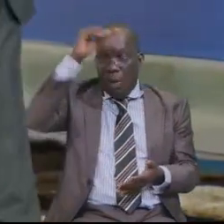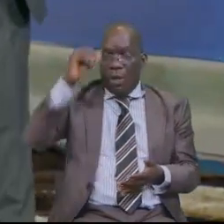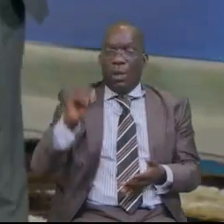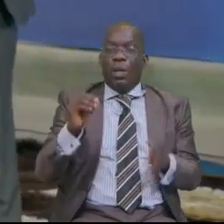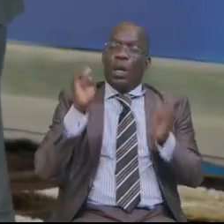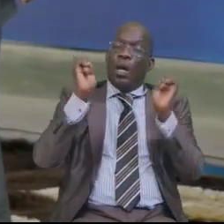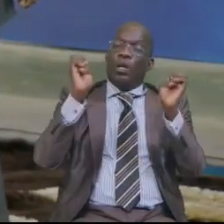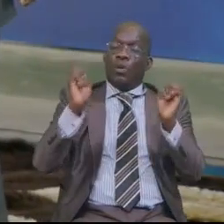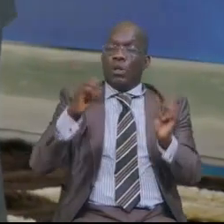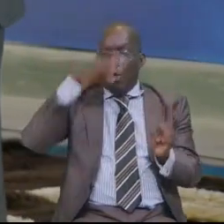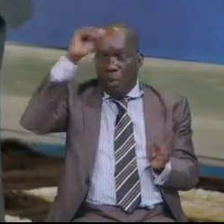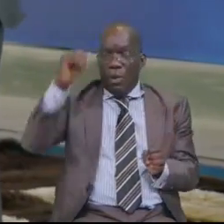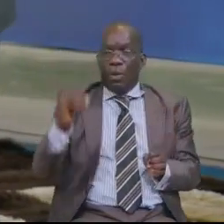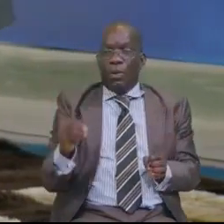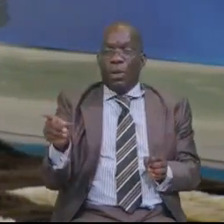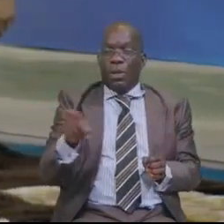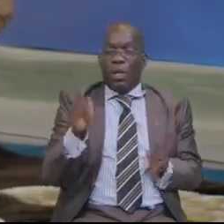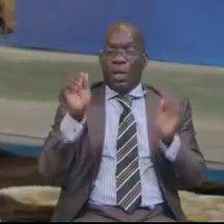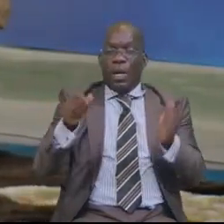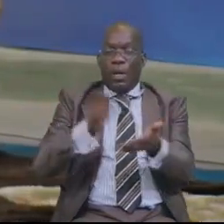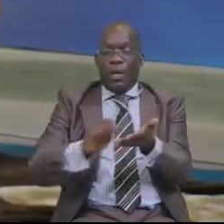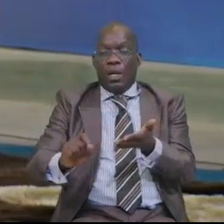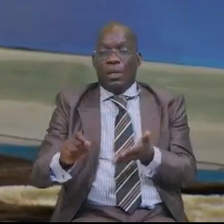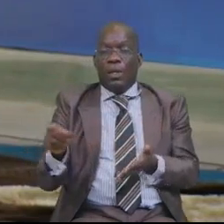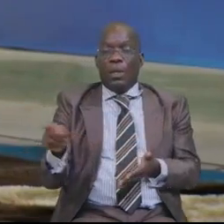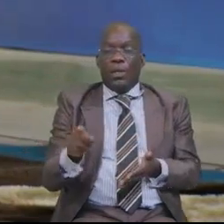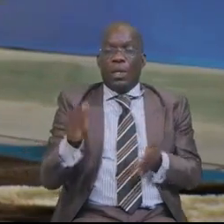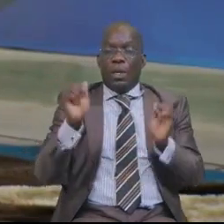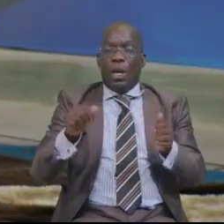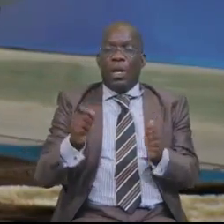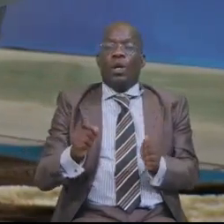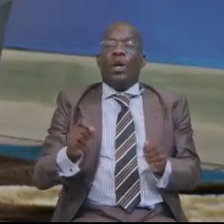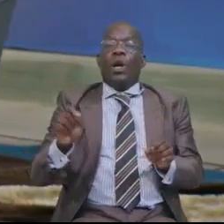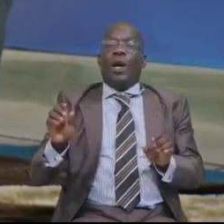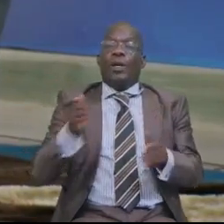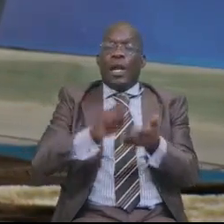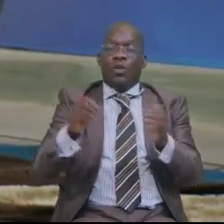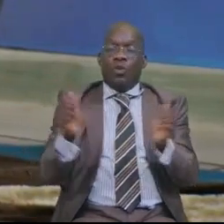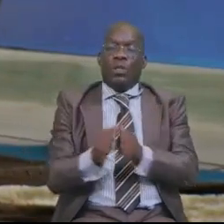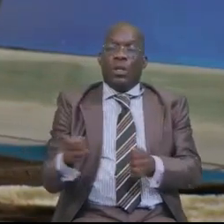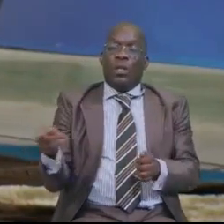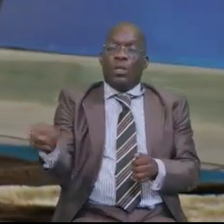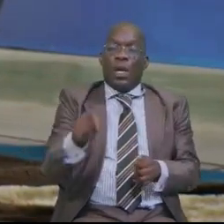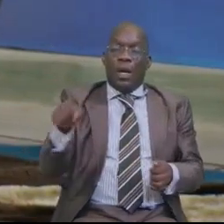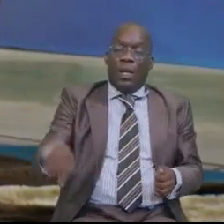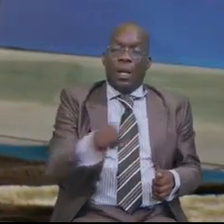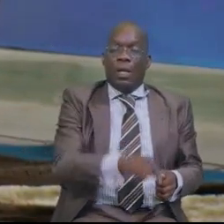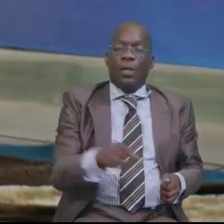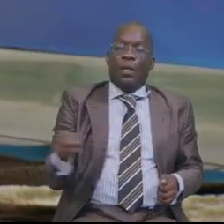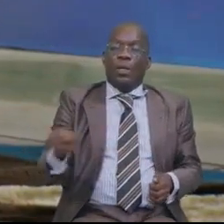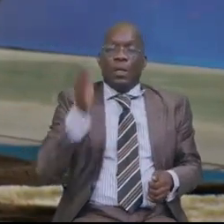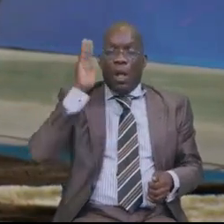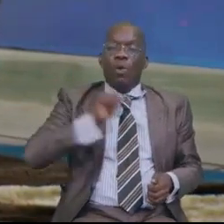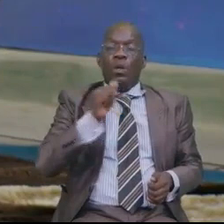can write with their toes, they can write with their finger, and because of that, they will not listen